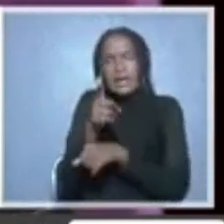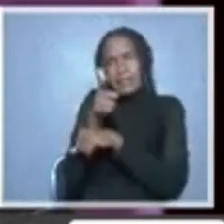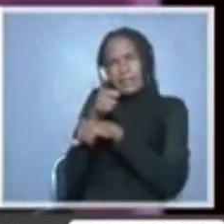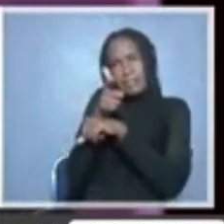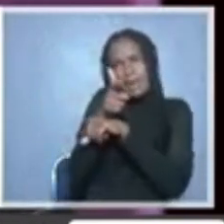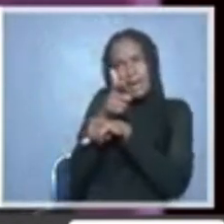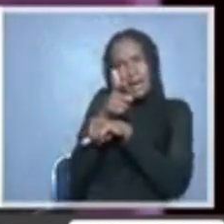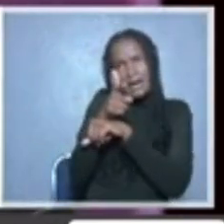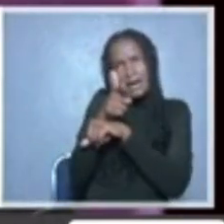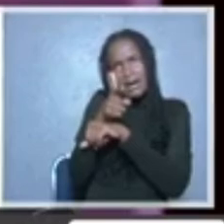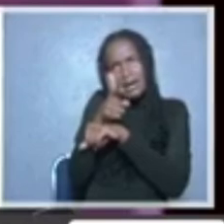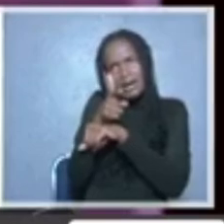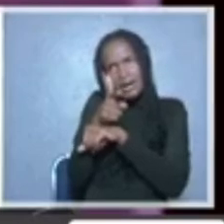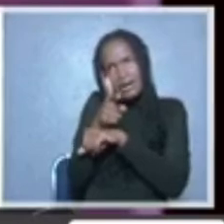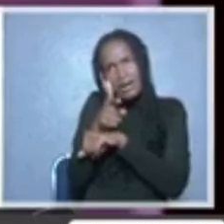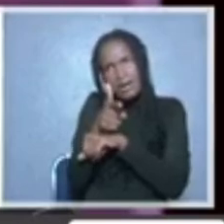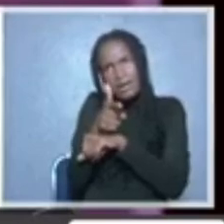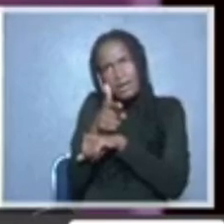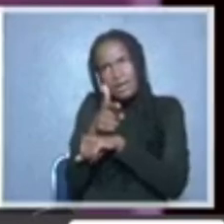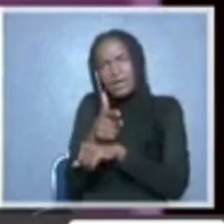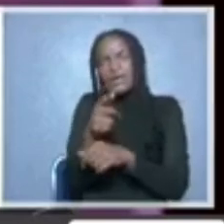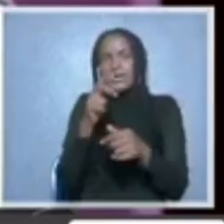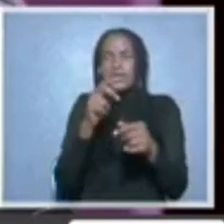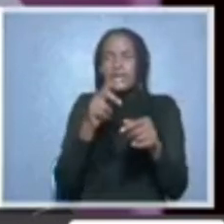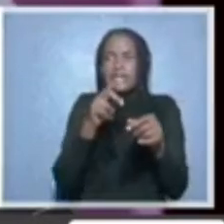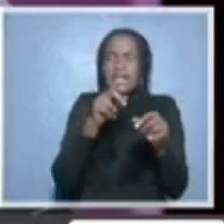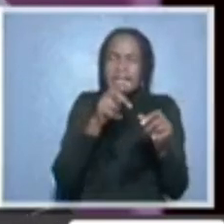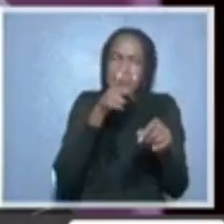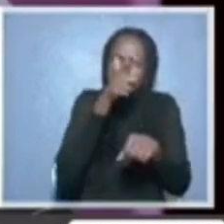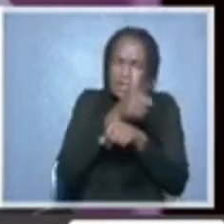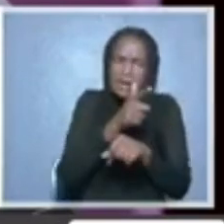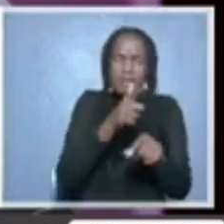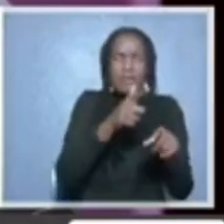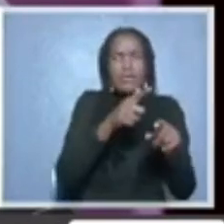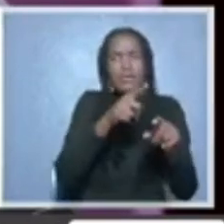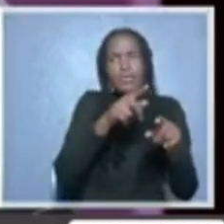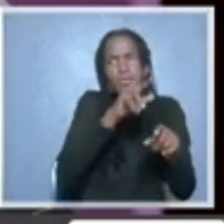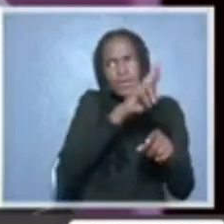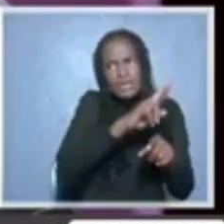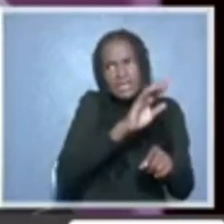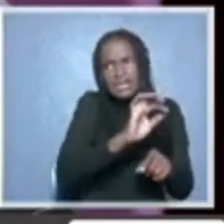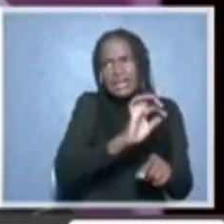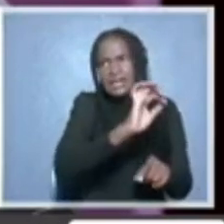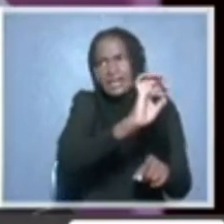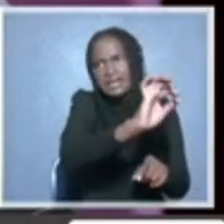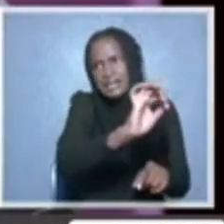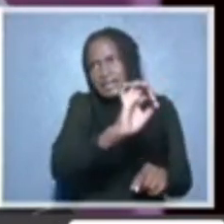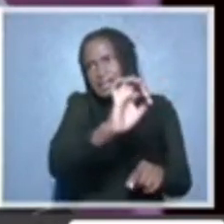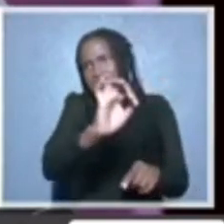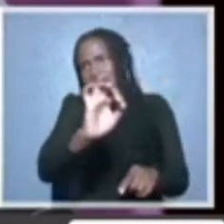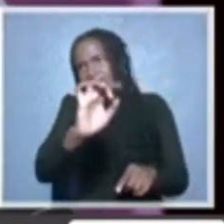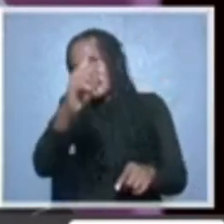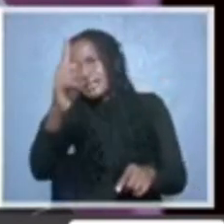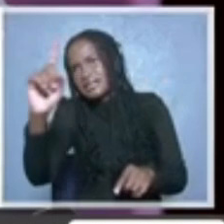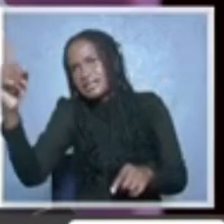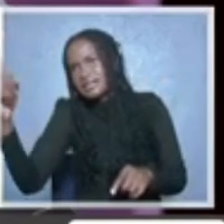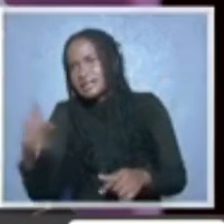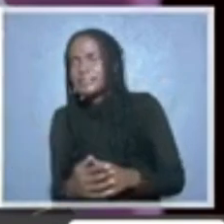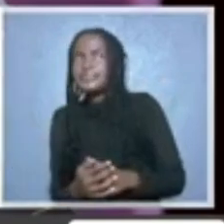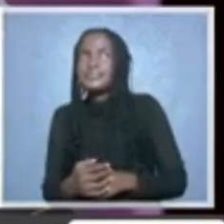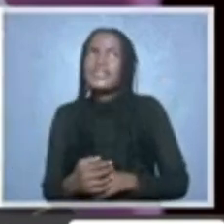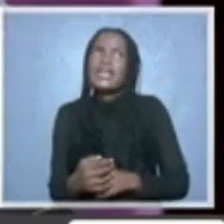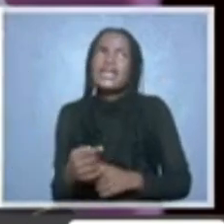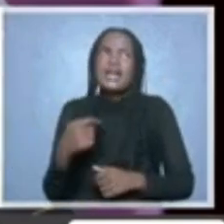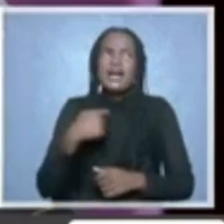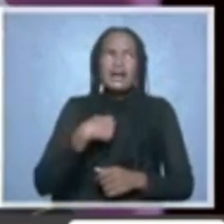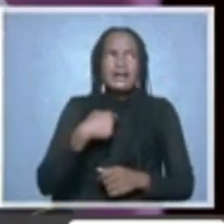from the previous area where we would be straight into that one. And My realization is just that from